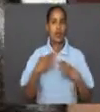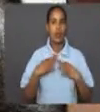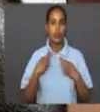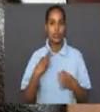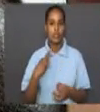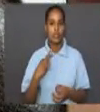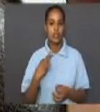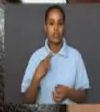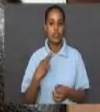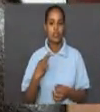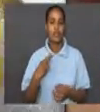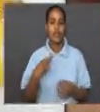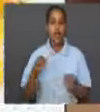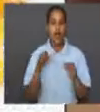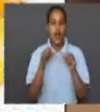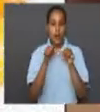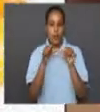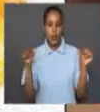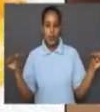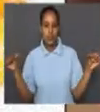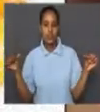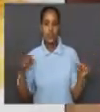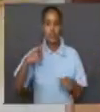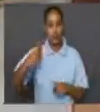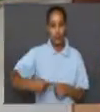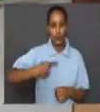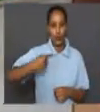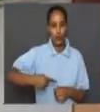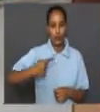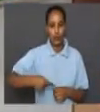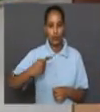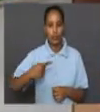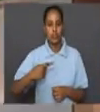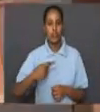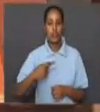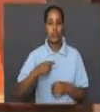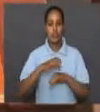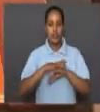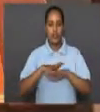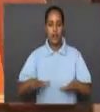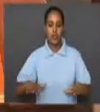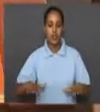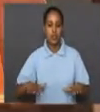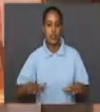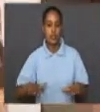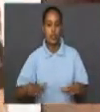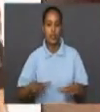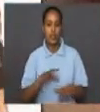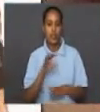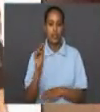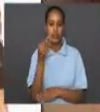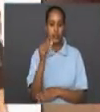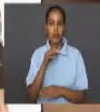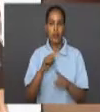clothing, upholstery, toys, hoses, flooring,